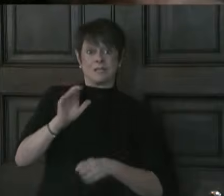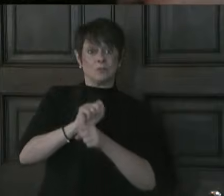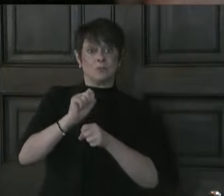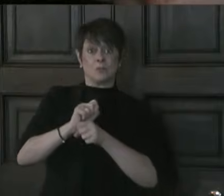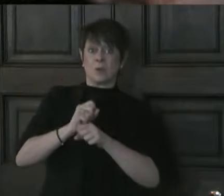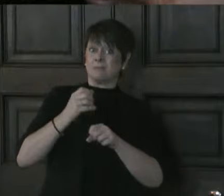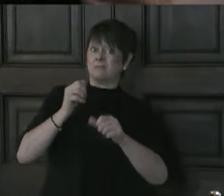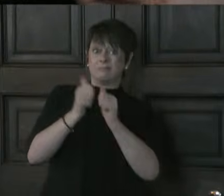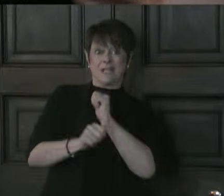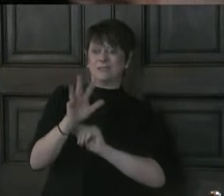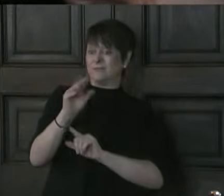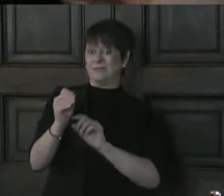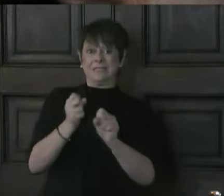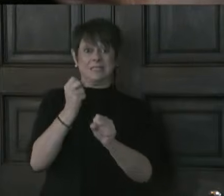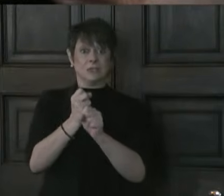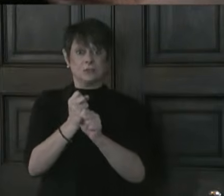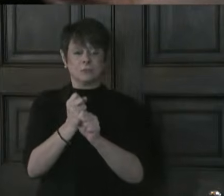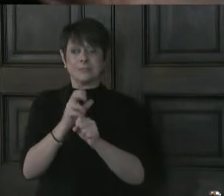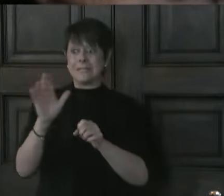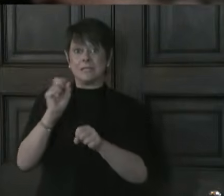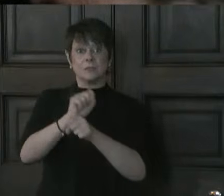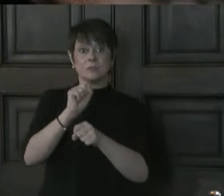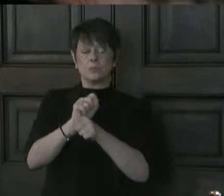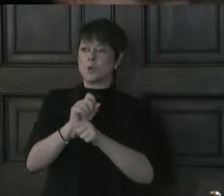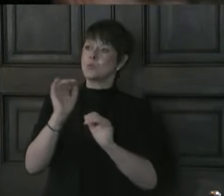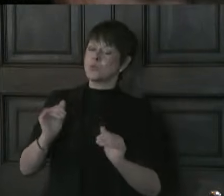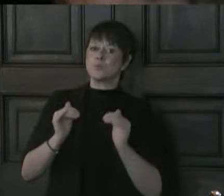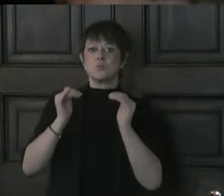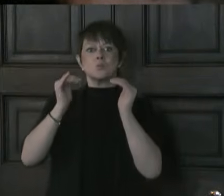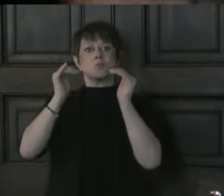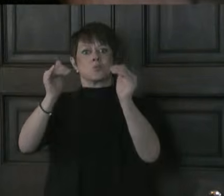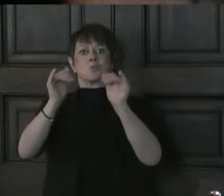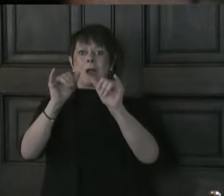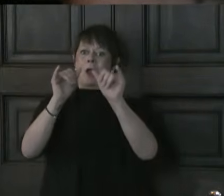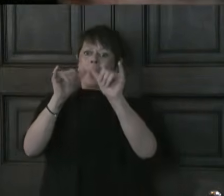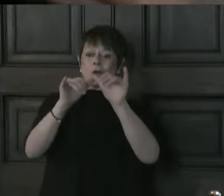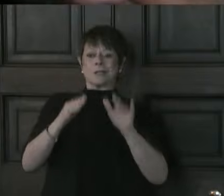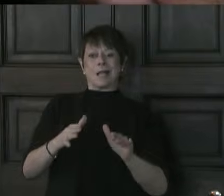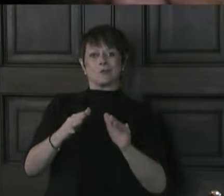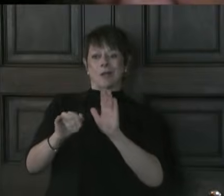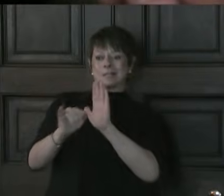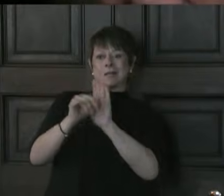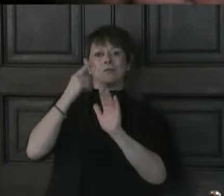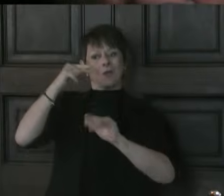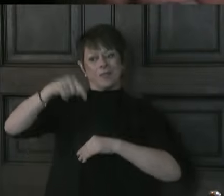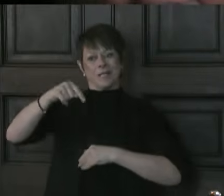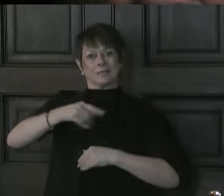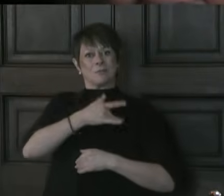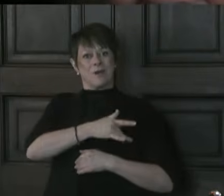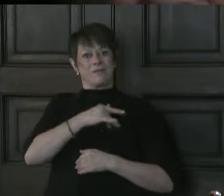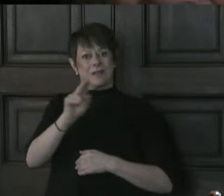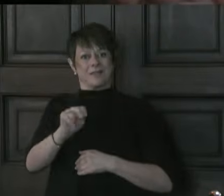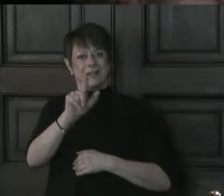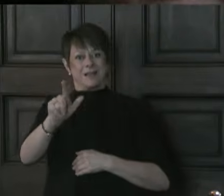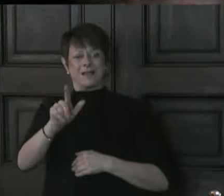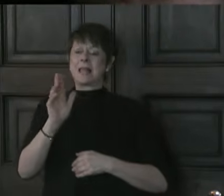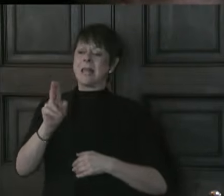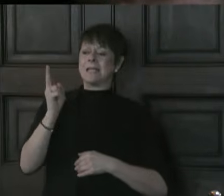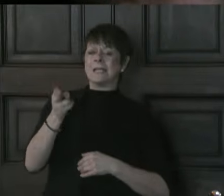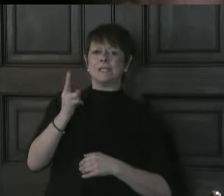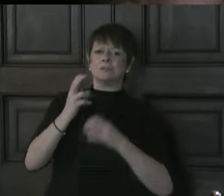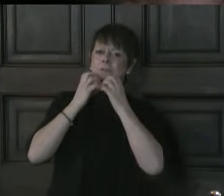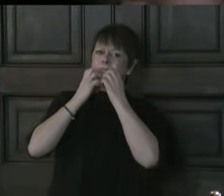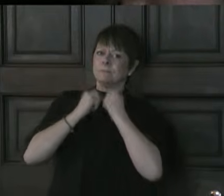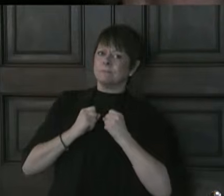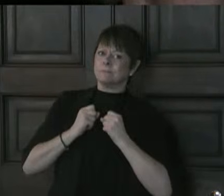decades, his work has elevated the architectural identity of the province and ensured that its heritage remains